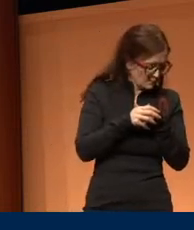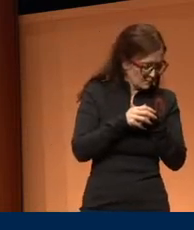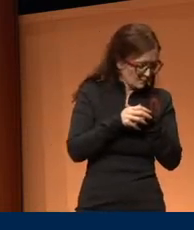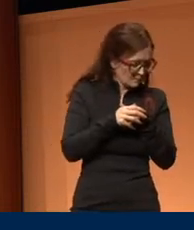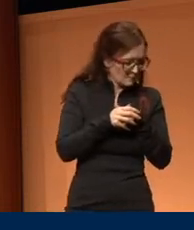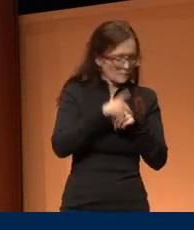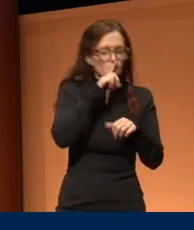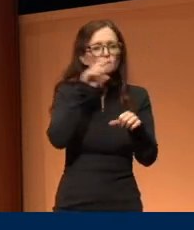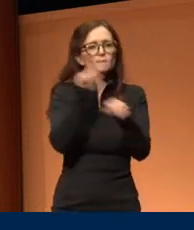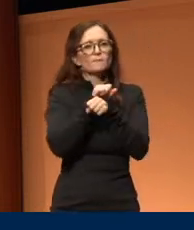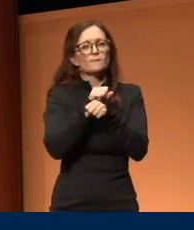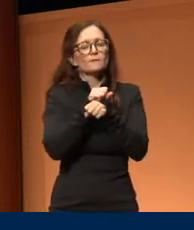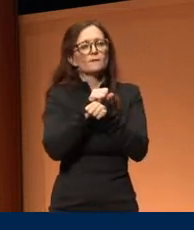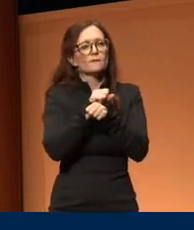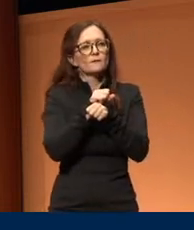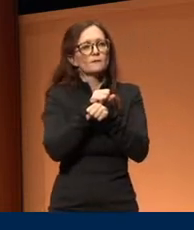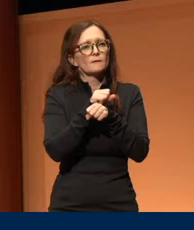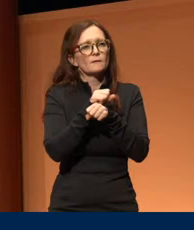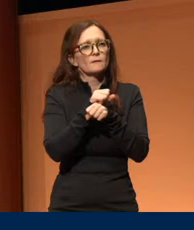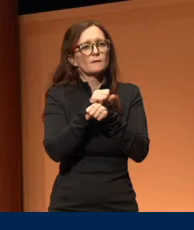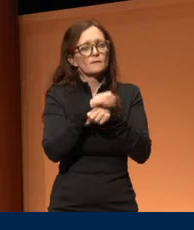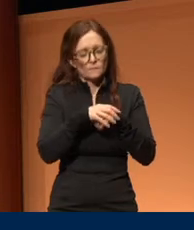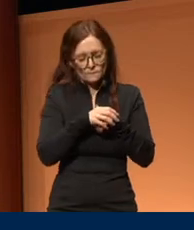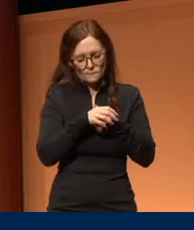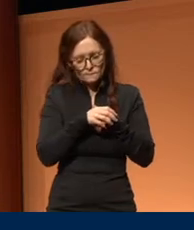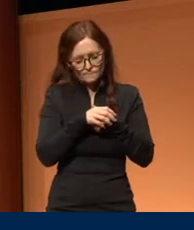not entirely sure how to adjudicate.